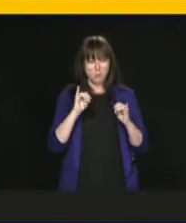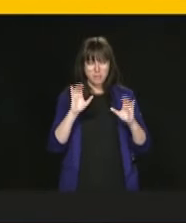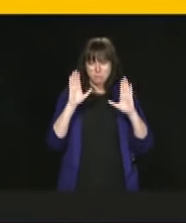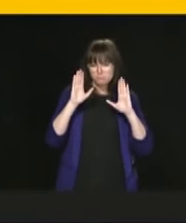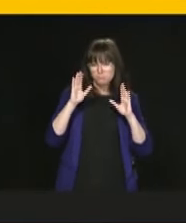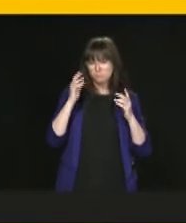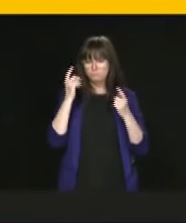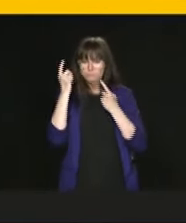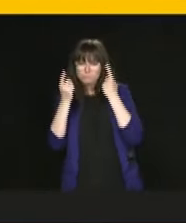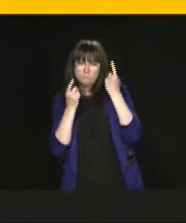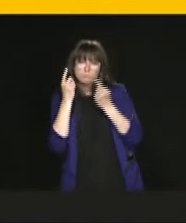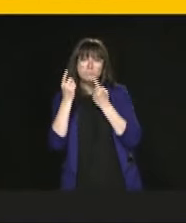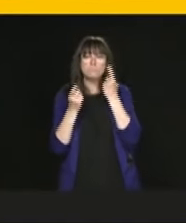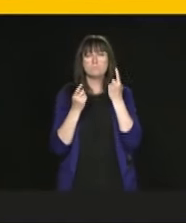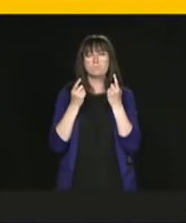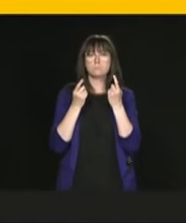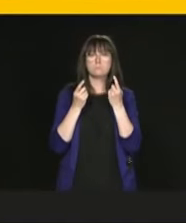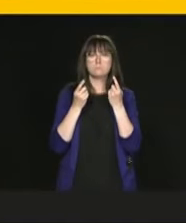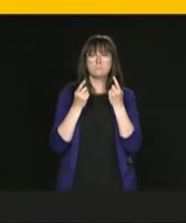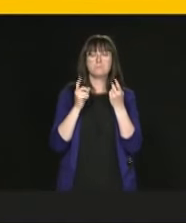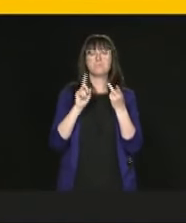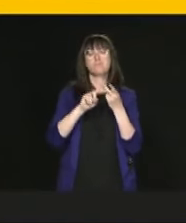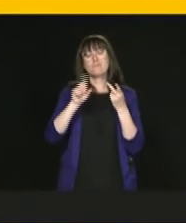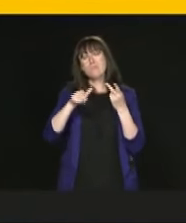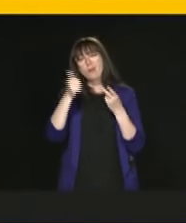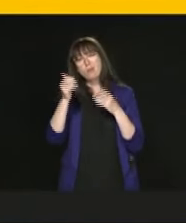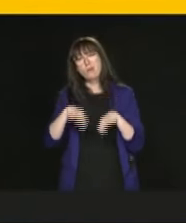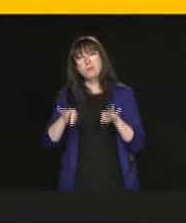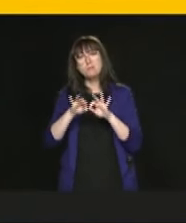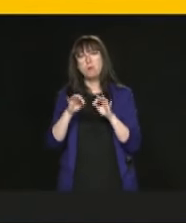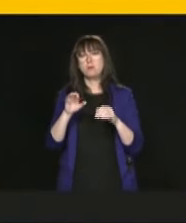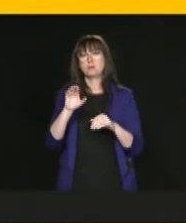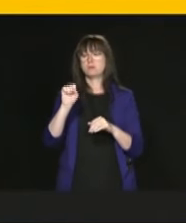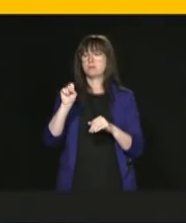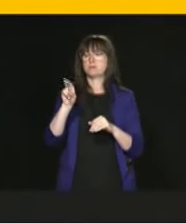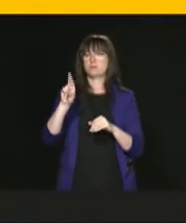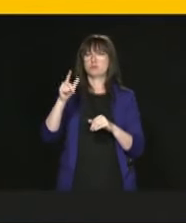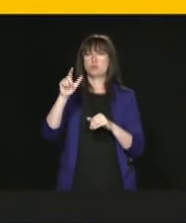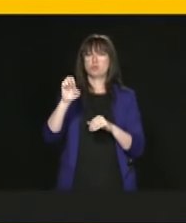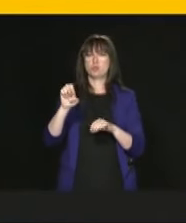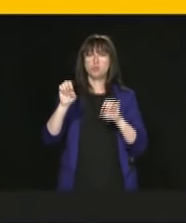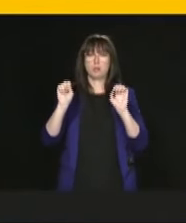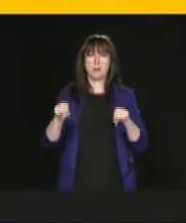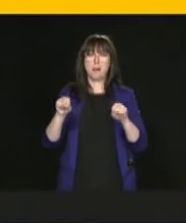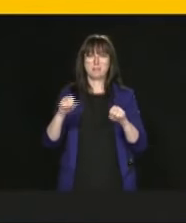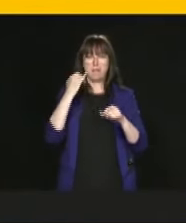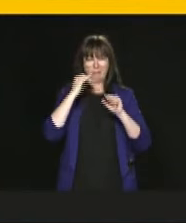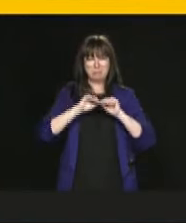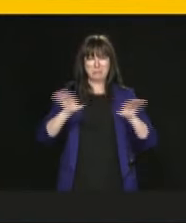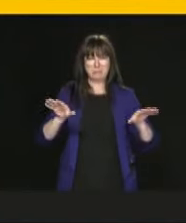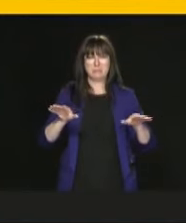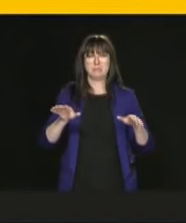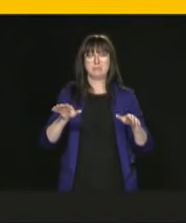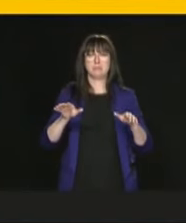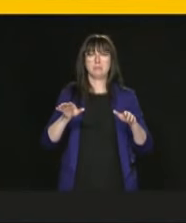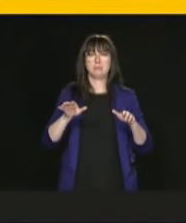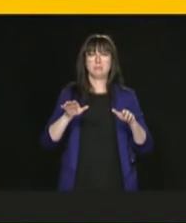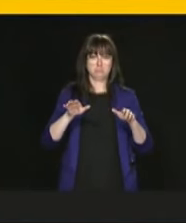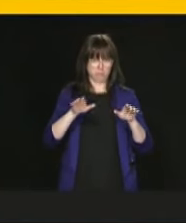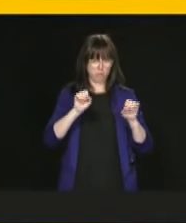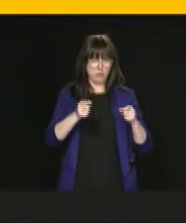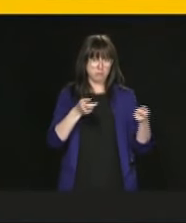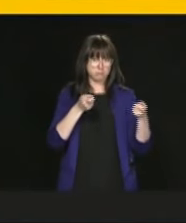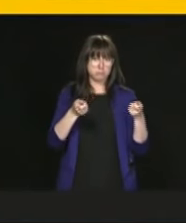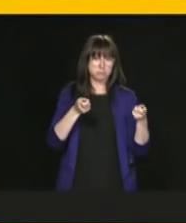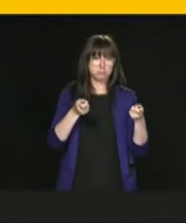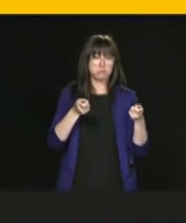The other concept is surge capacity, because there may be other waves, and they may be waves into the future. We all got to sort